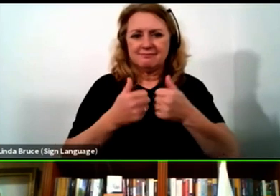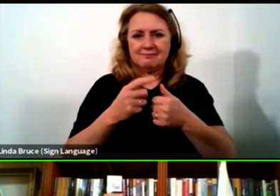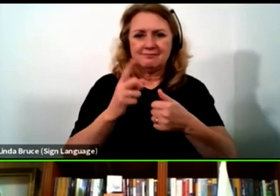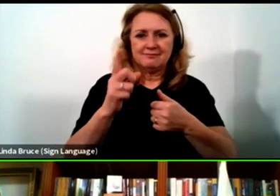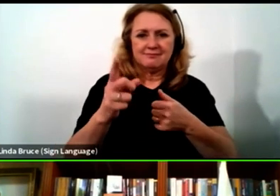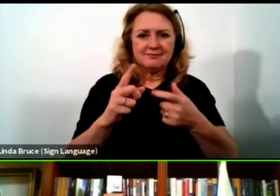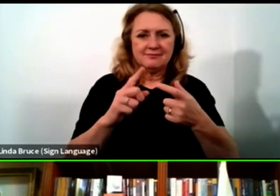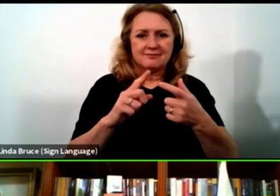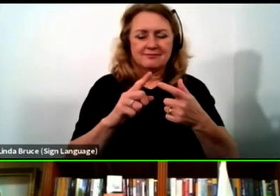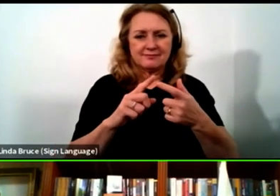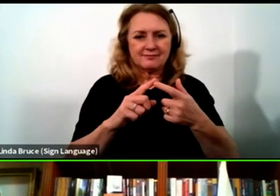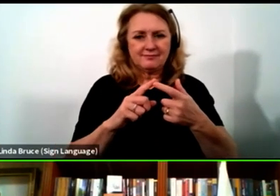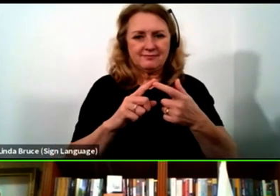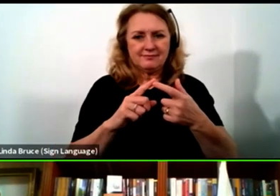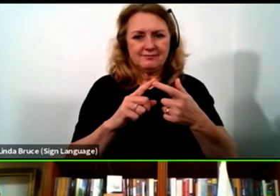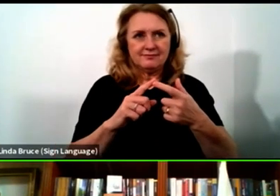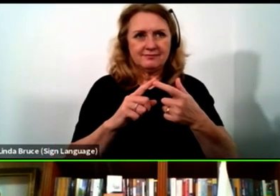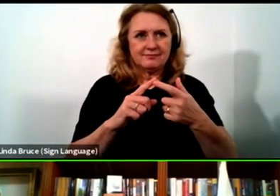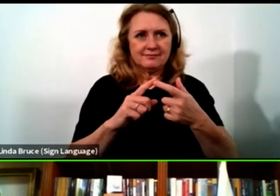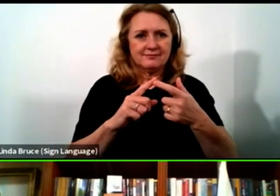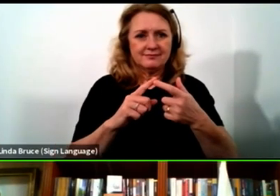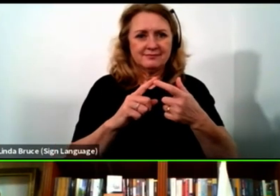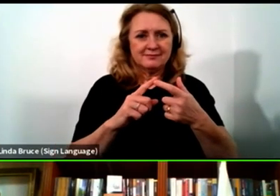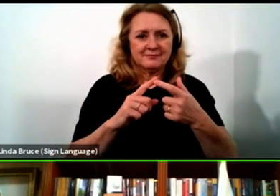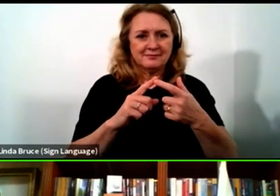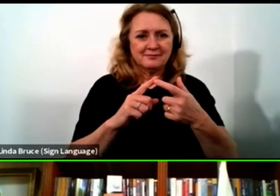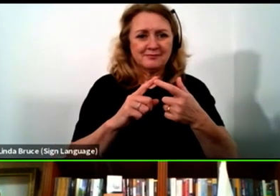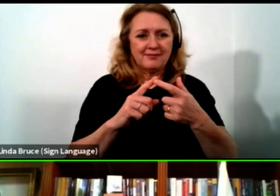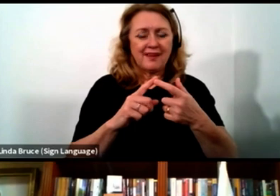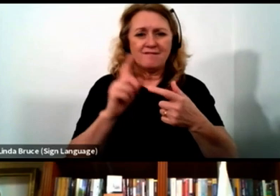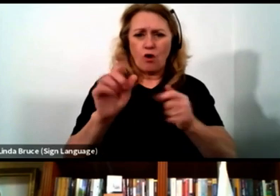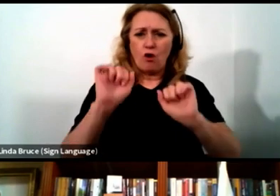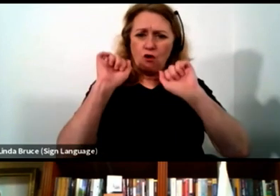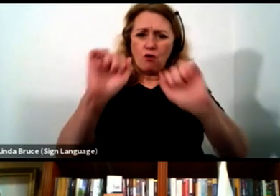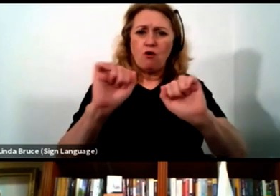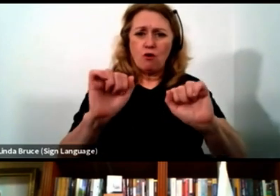President Garib for a very insightful